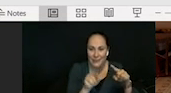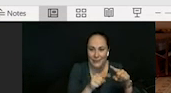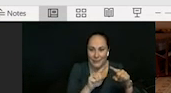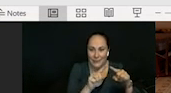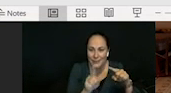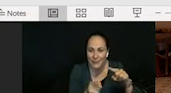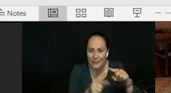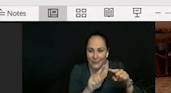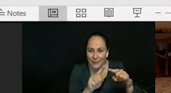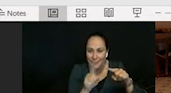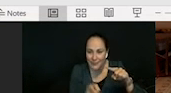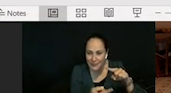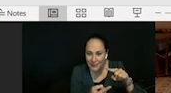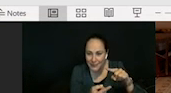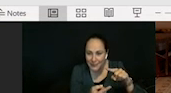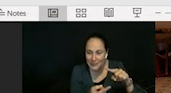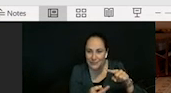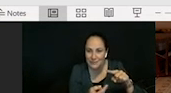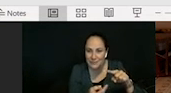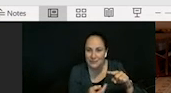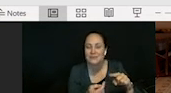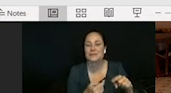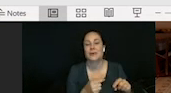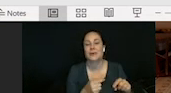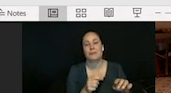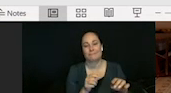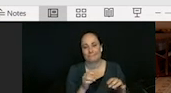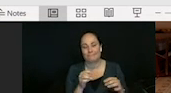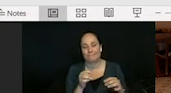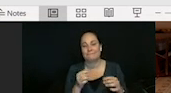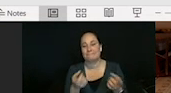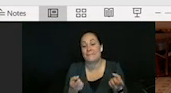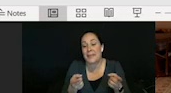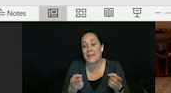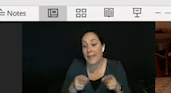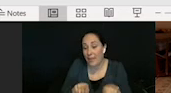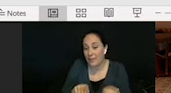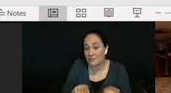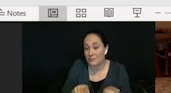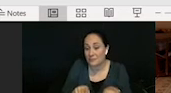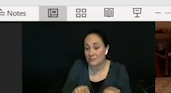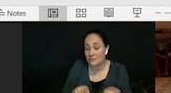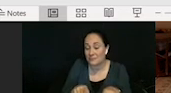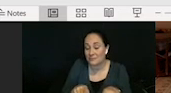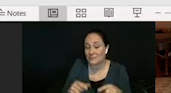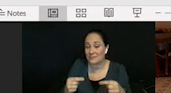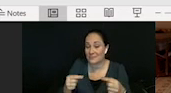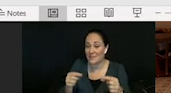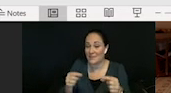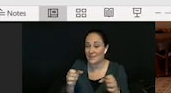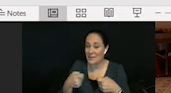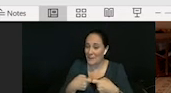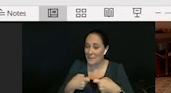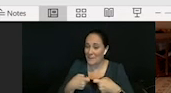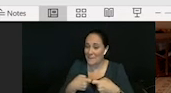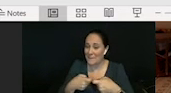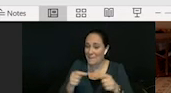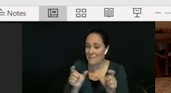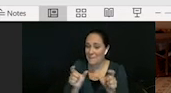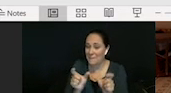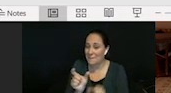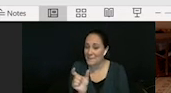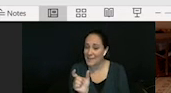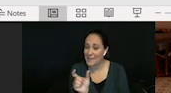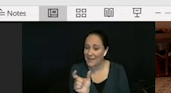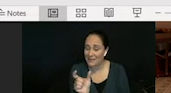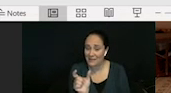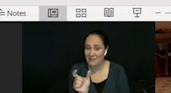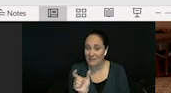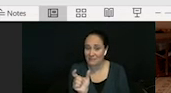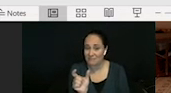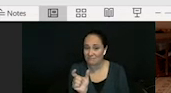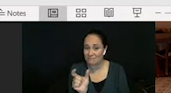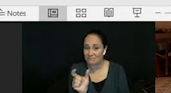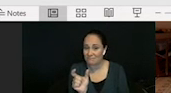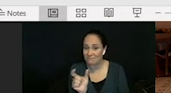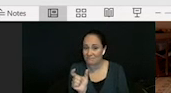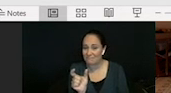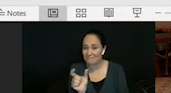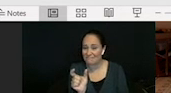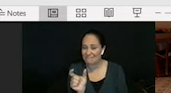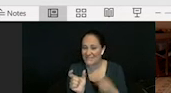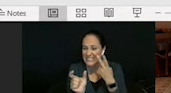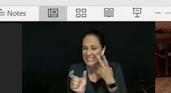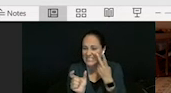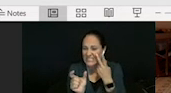So this is basically what's happening. The magnet that we have, unfortunately, let's see if we can make a dark background on